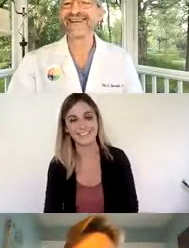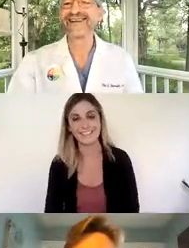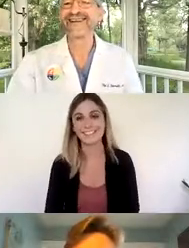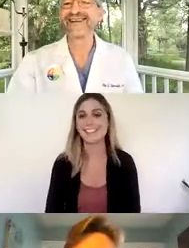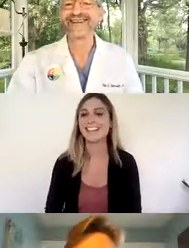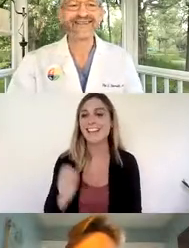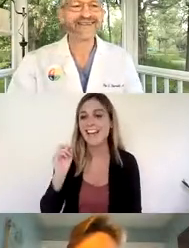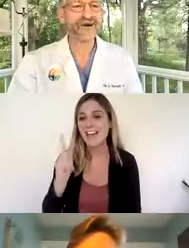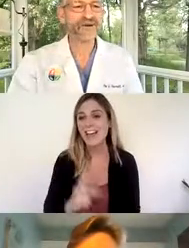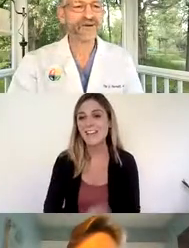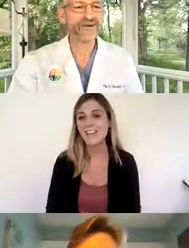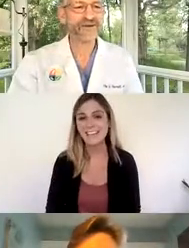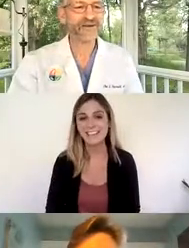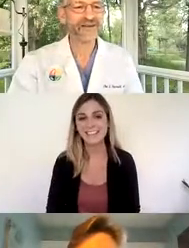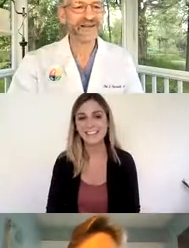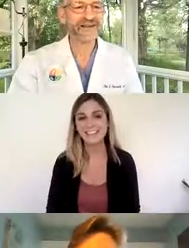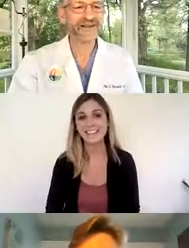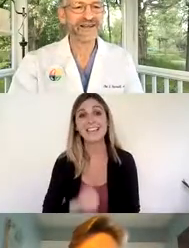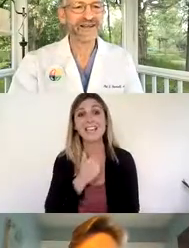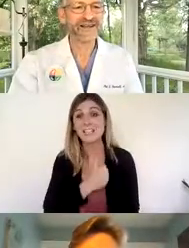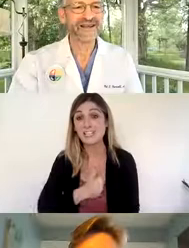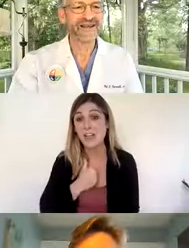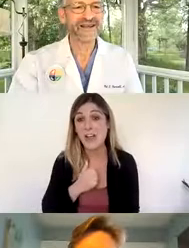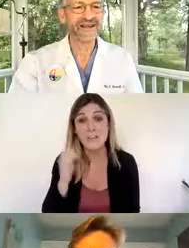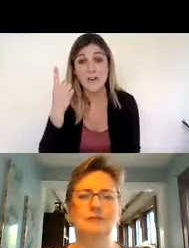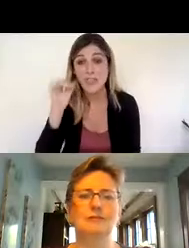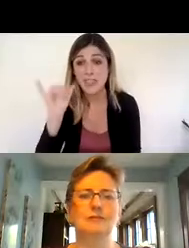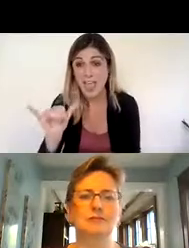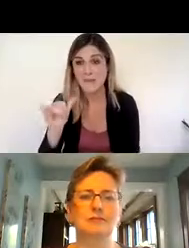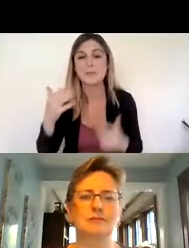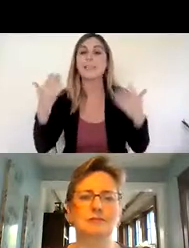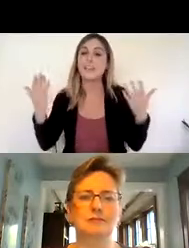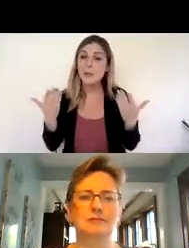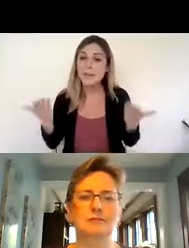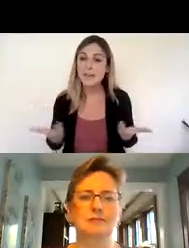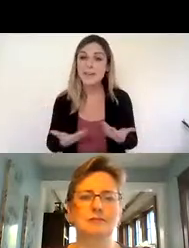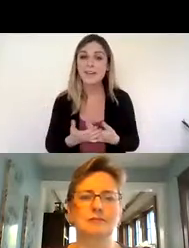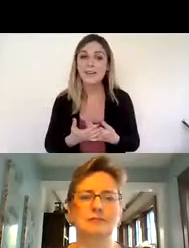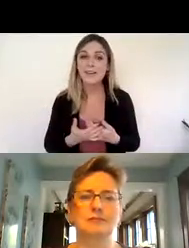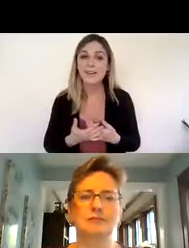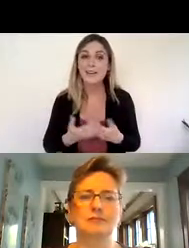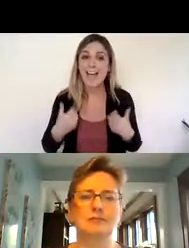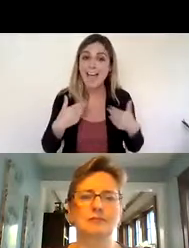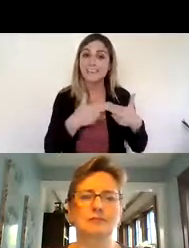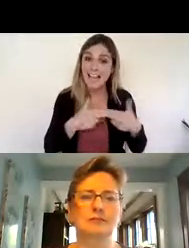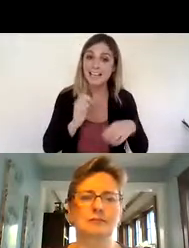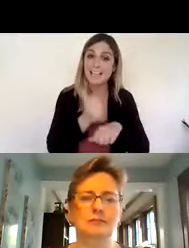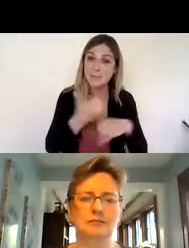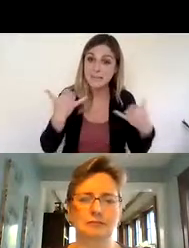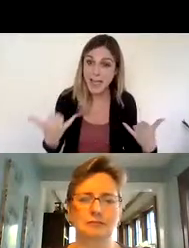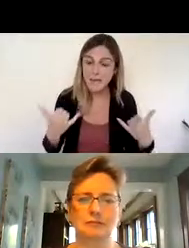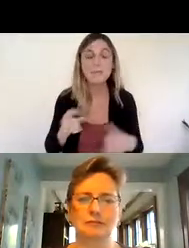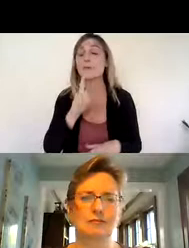right. All right. All right. Well, it was a little hairy there for a while, but here we are. And I've got my slides going, and I am